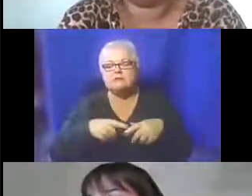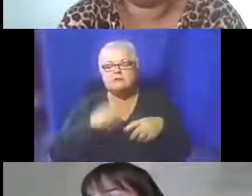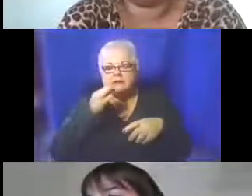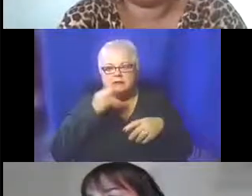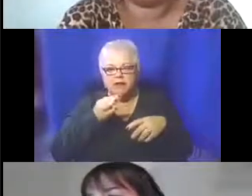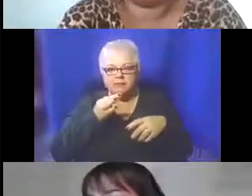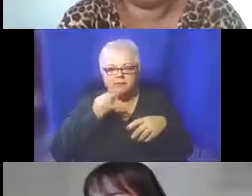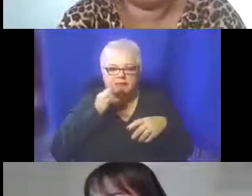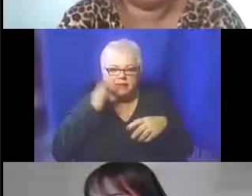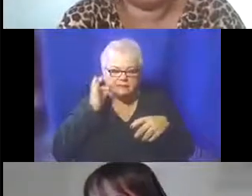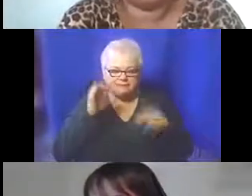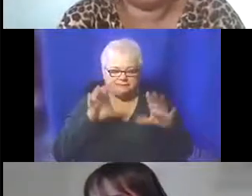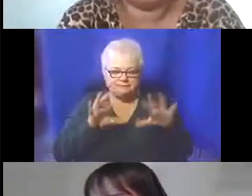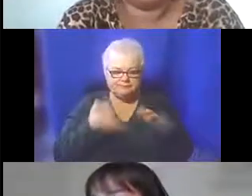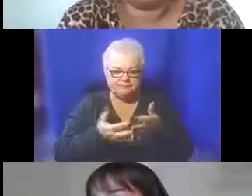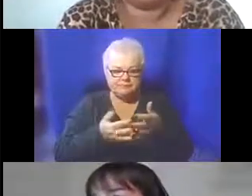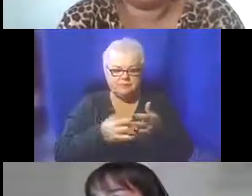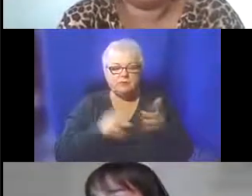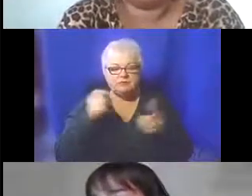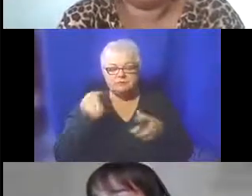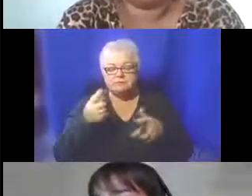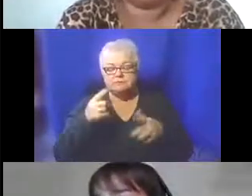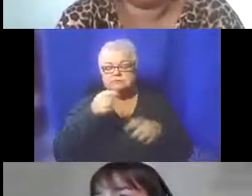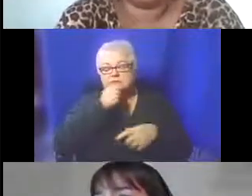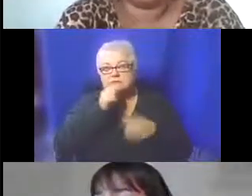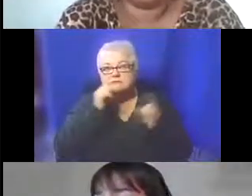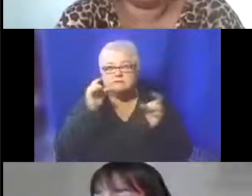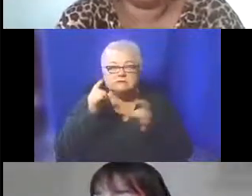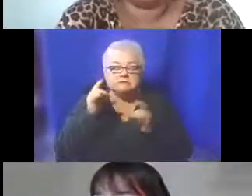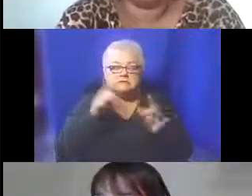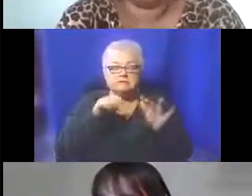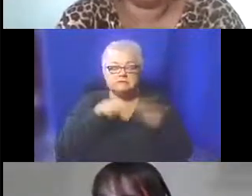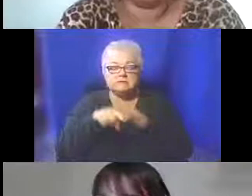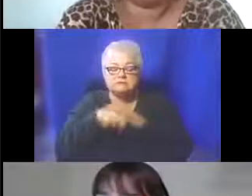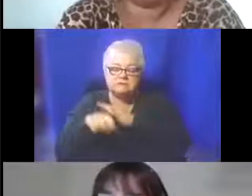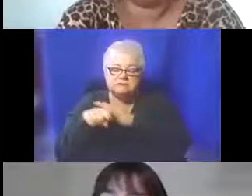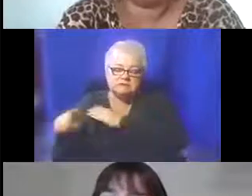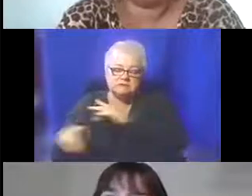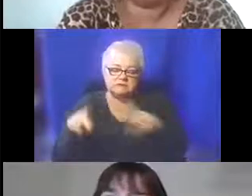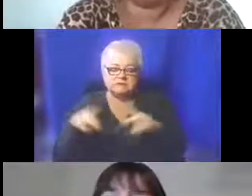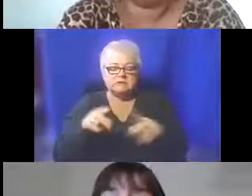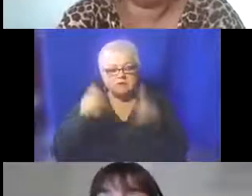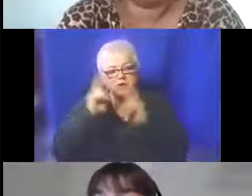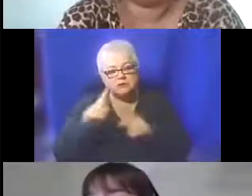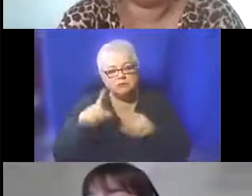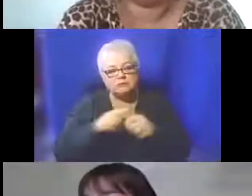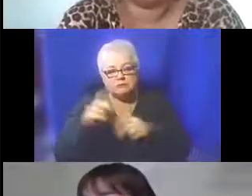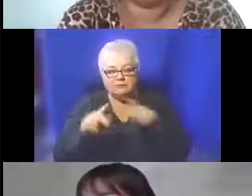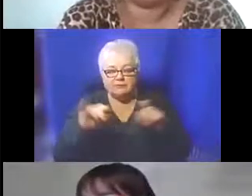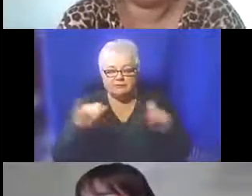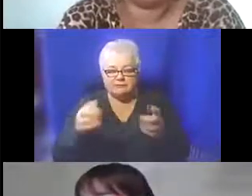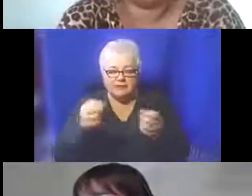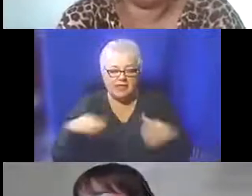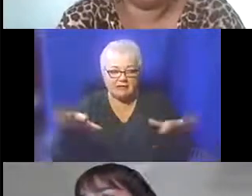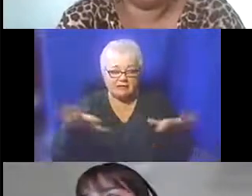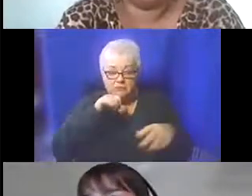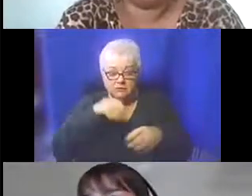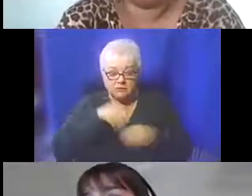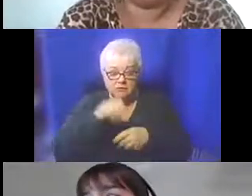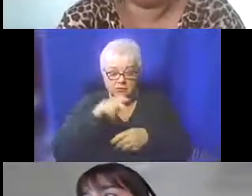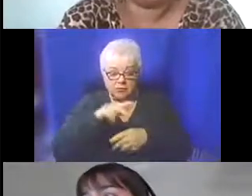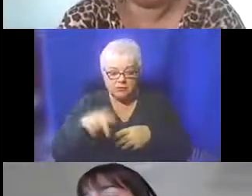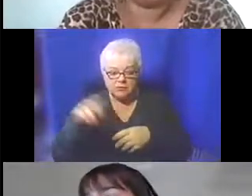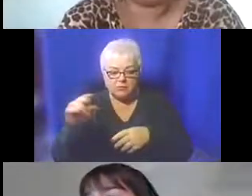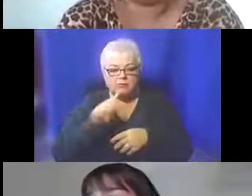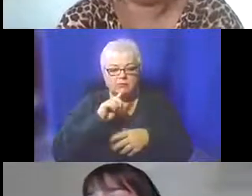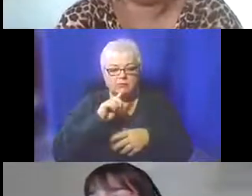we acknowledge the painful history of genocide, and we commit to honoring the original people of this land. If you're not in Portland, Oregon, I really